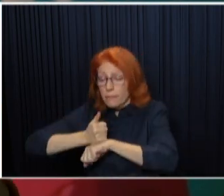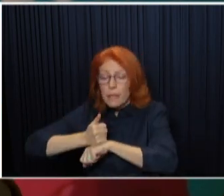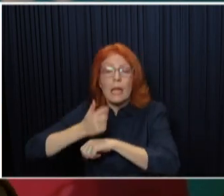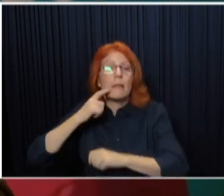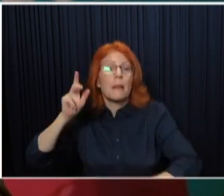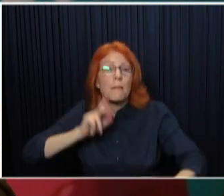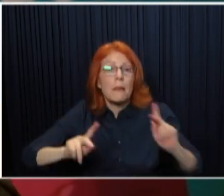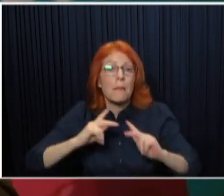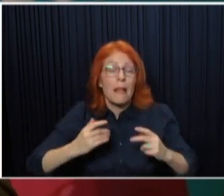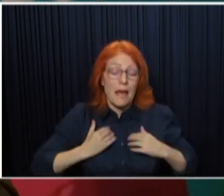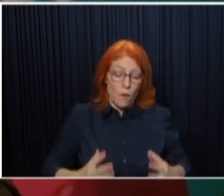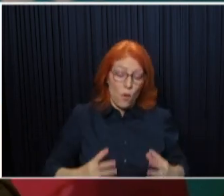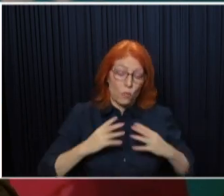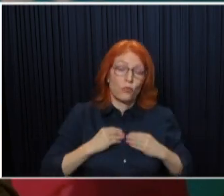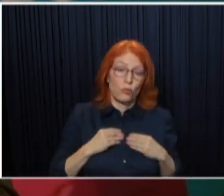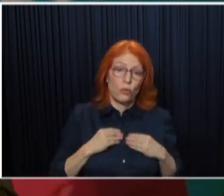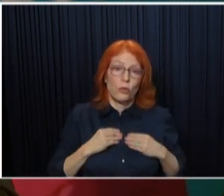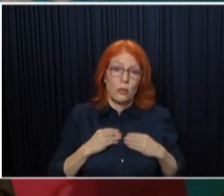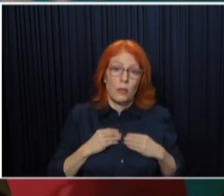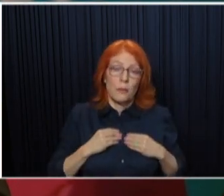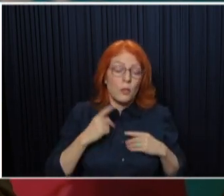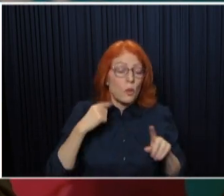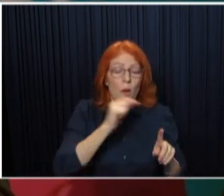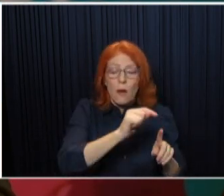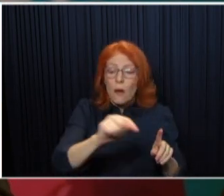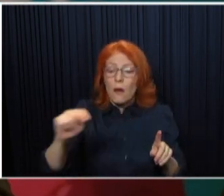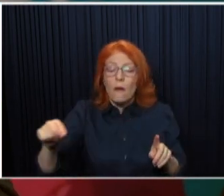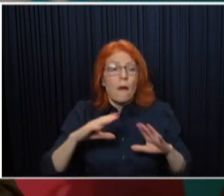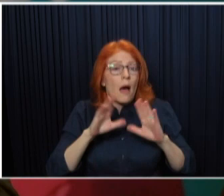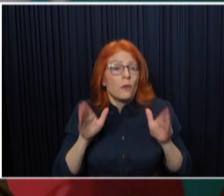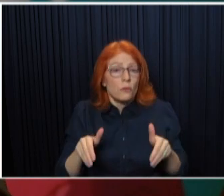people have ownership into those houses,